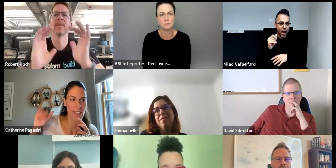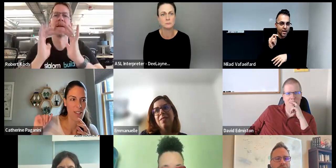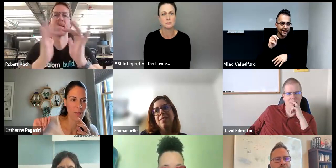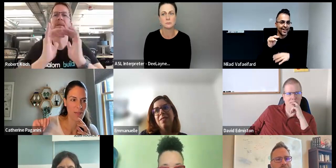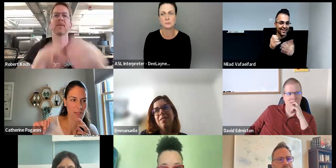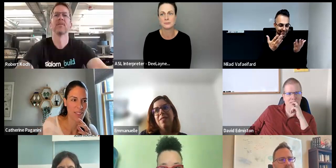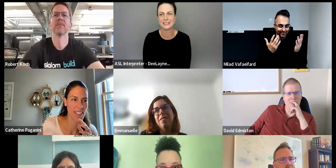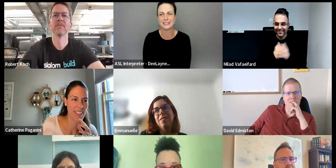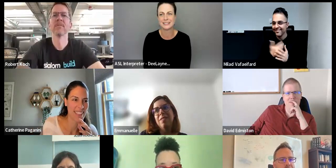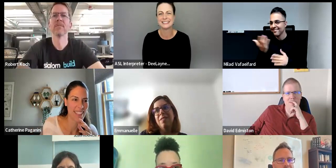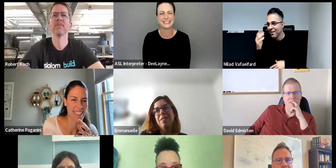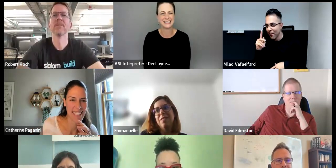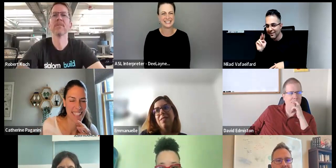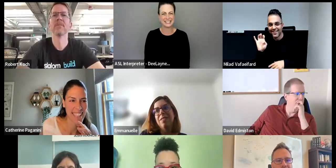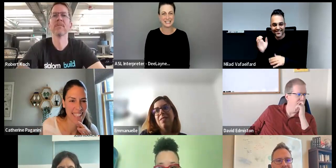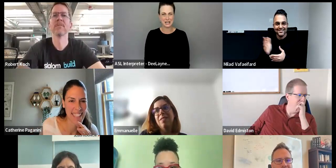travel?